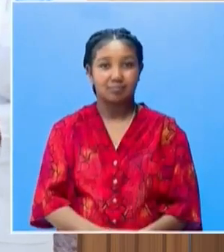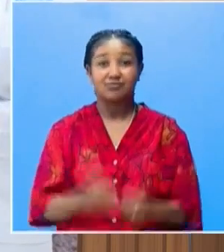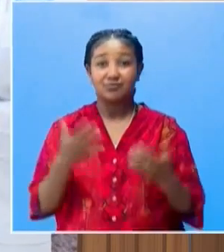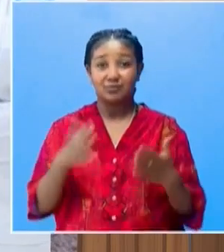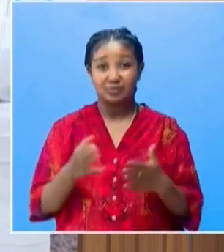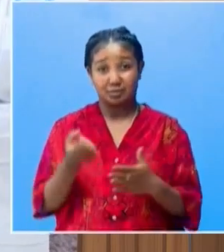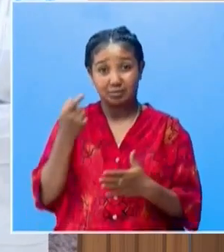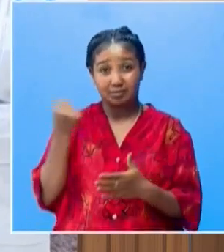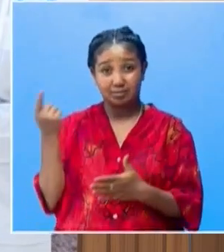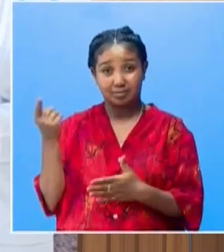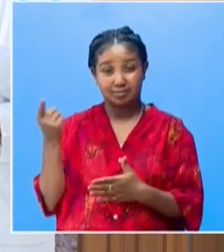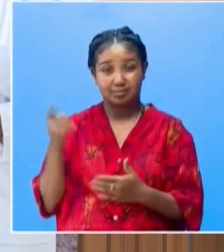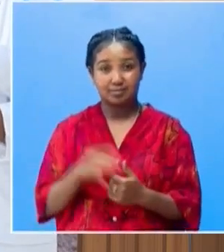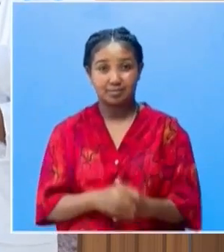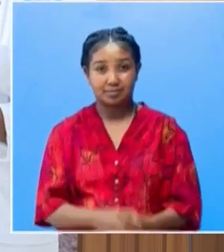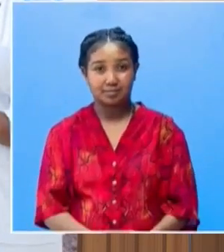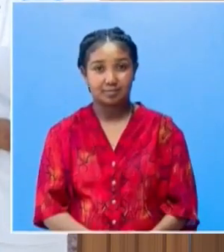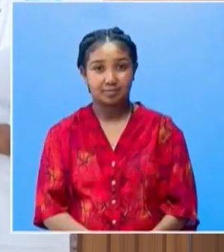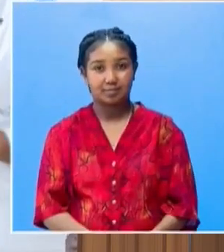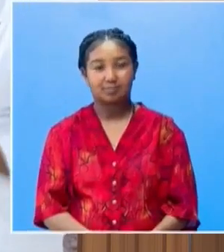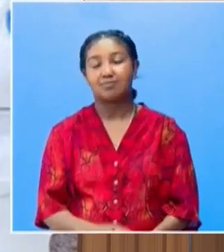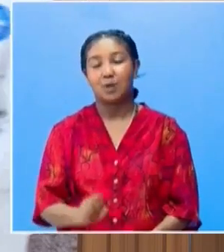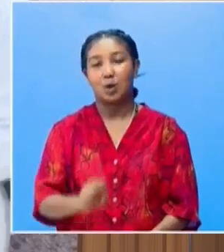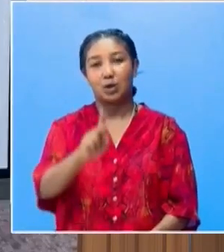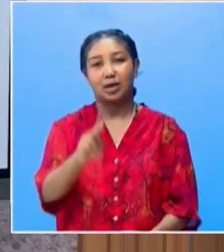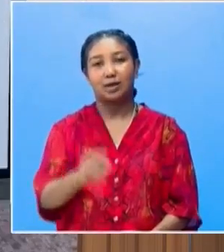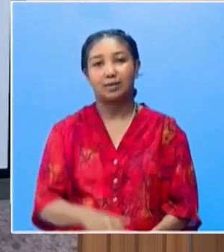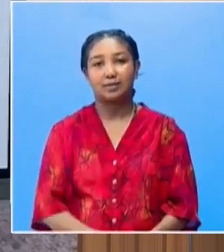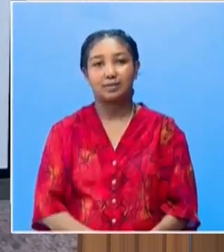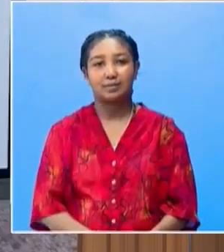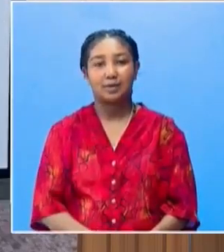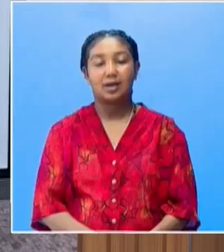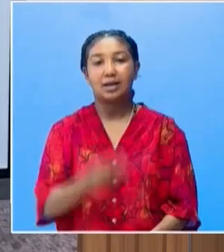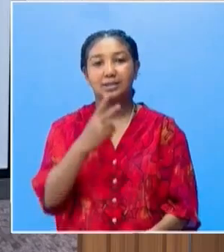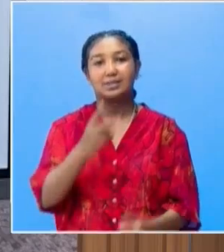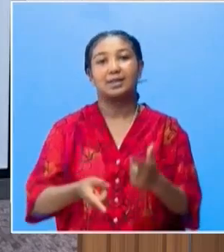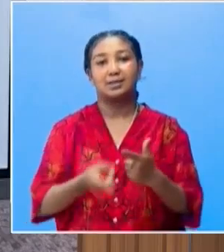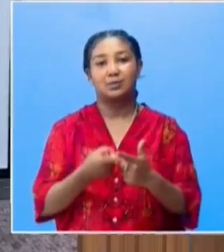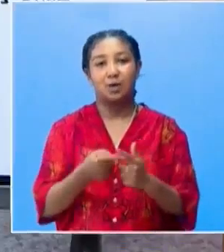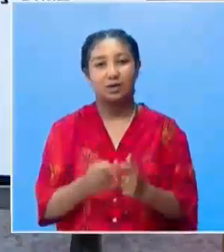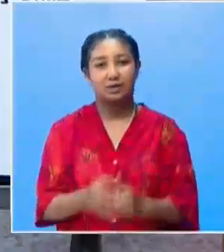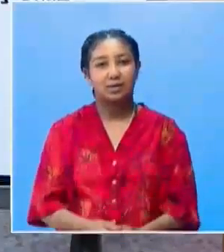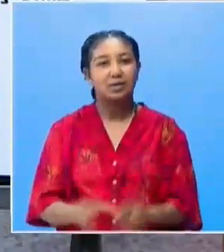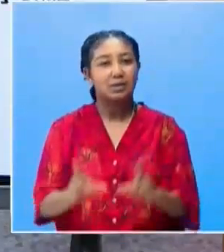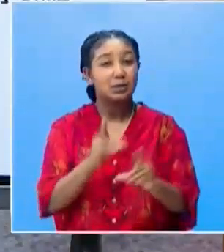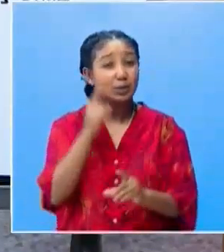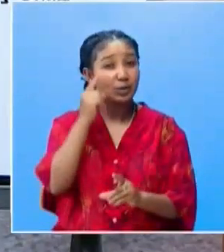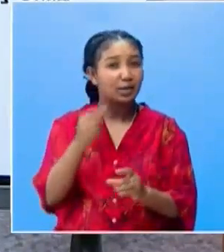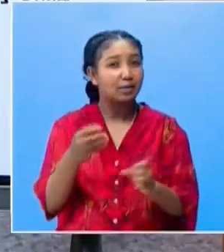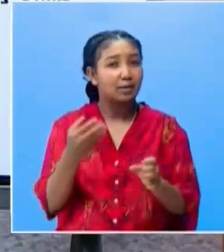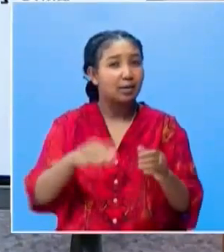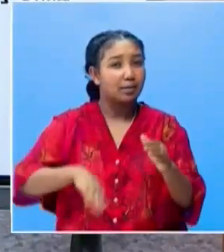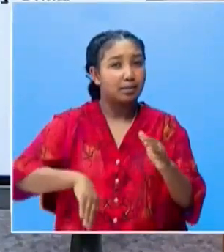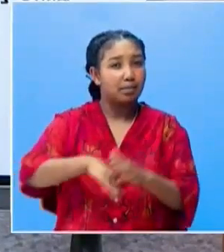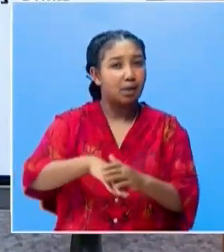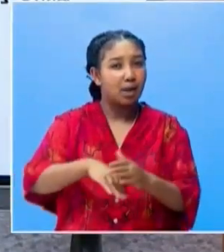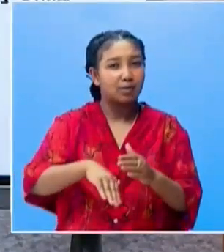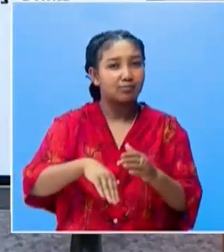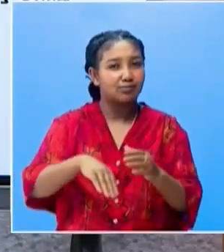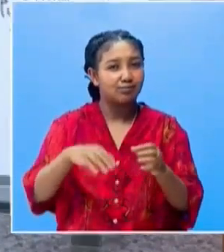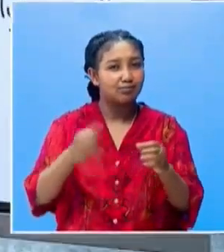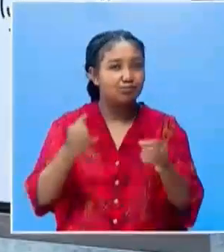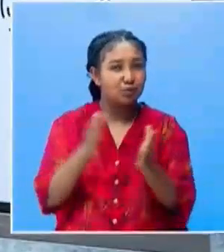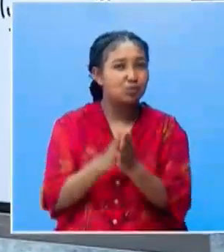got what we're doing so far? Okay, let's go. Let's see the next one. Do you think playing football after school